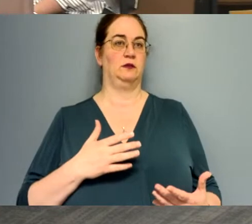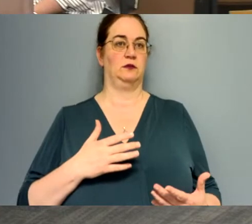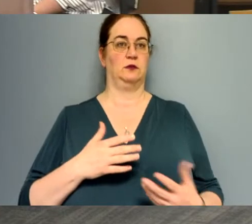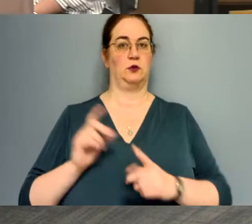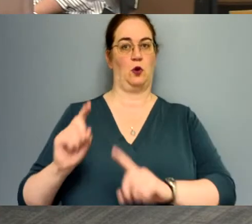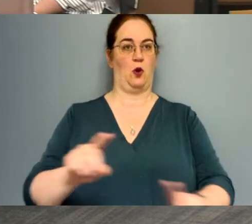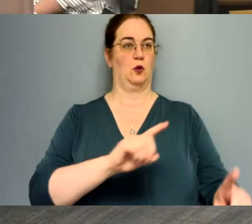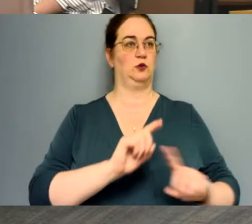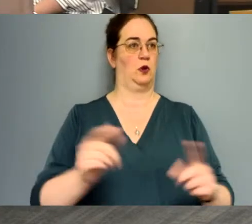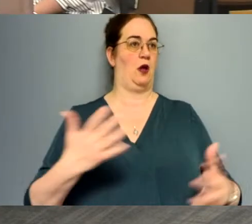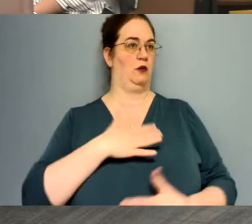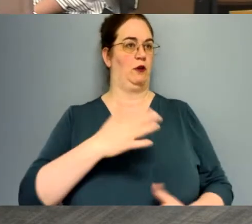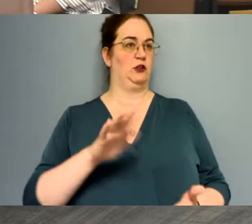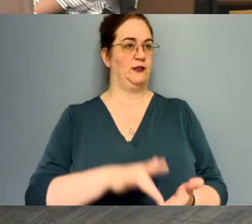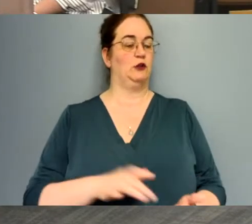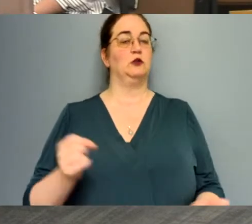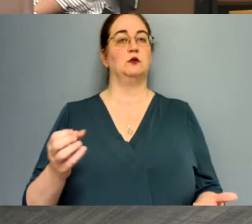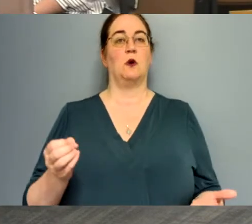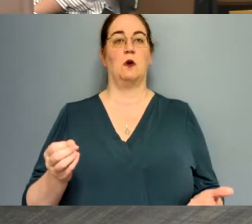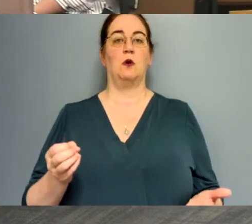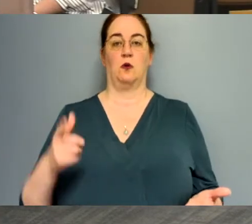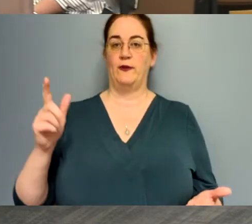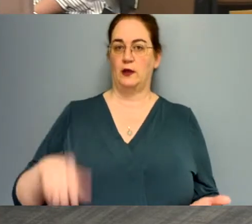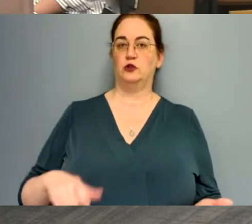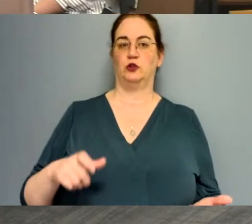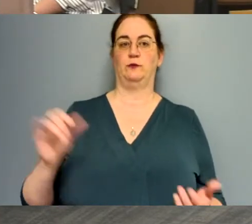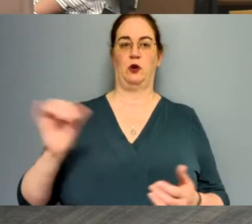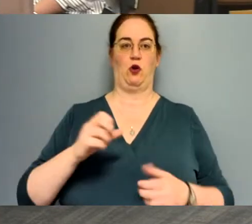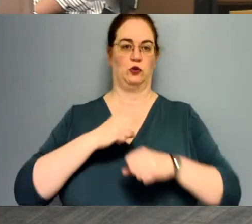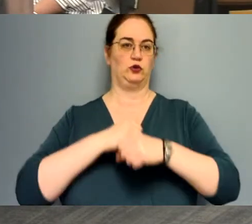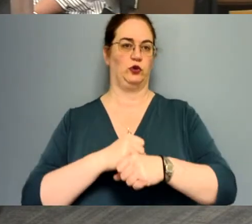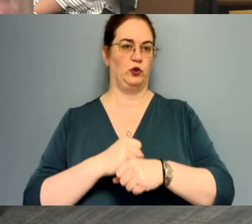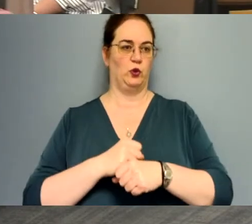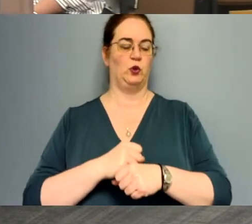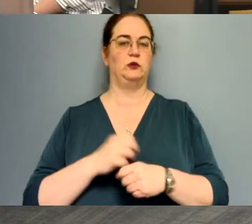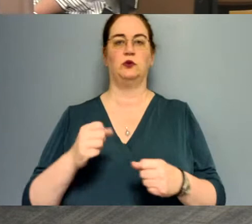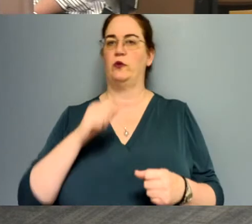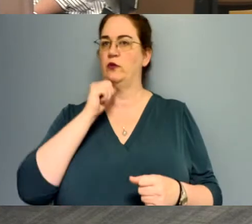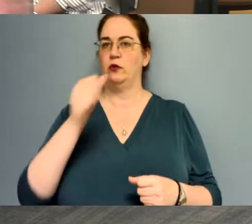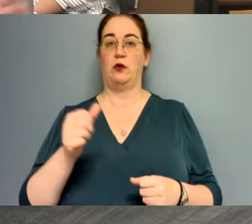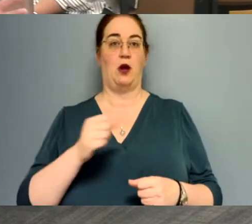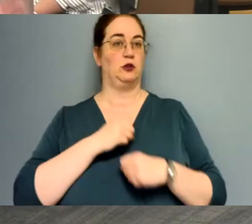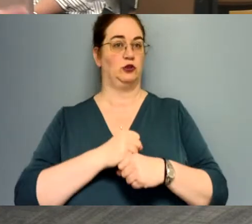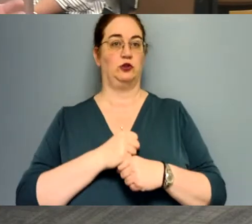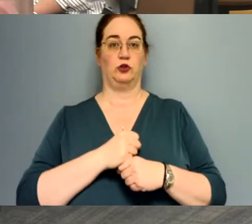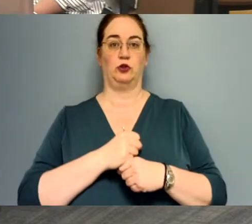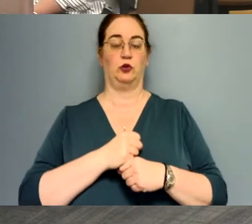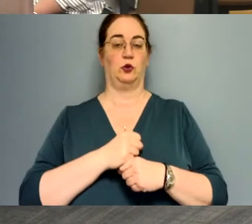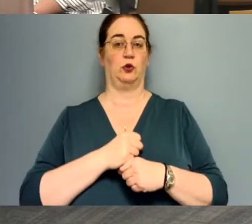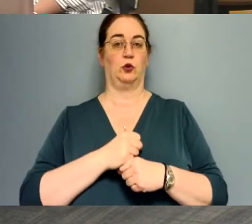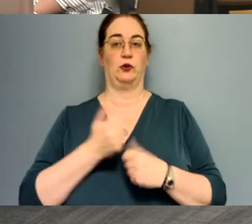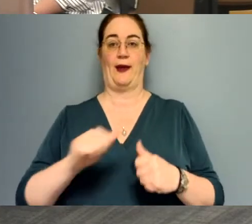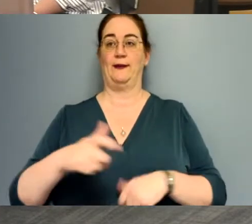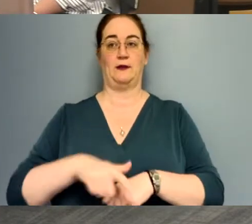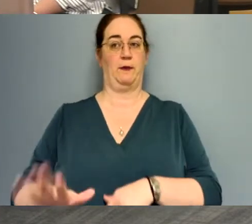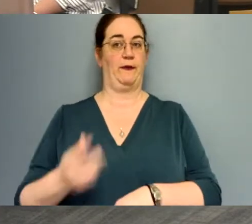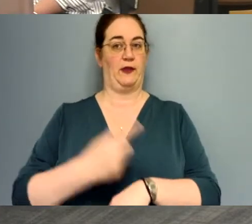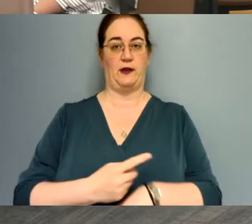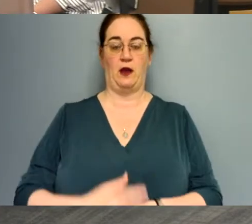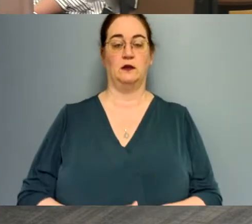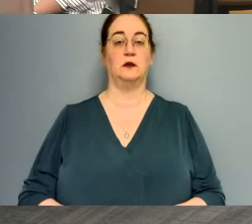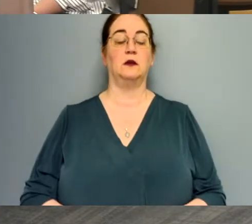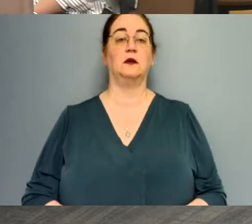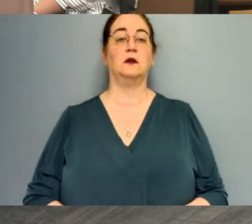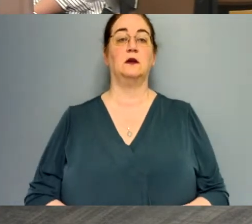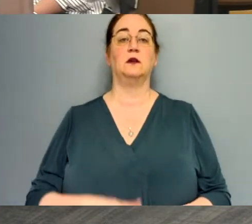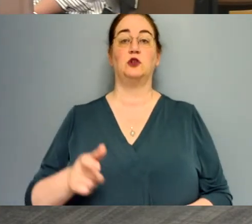these recreation center. So they should be all secured, so they're not secured any time of the day. So if they